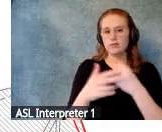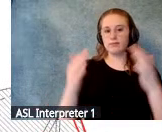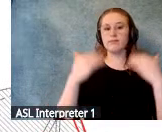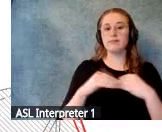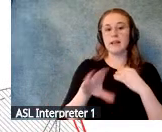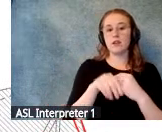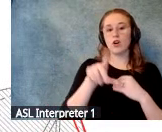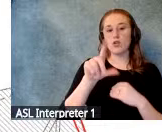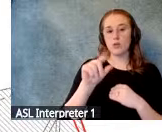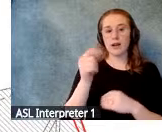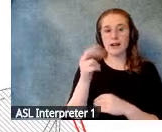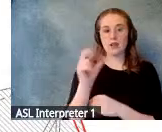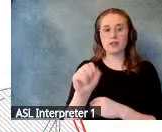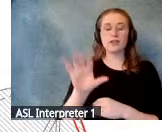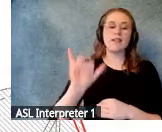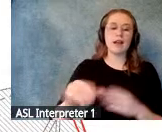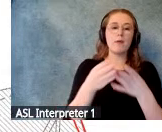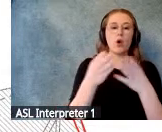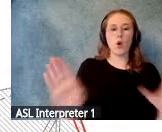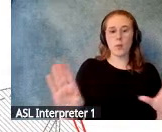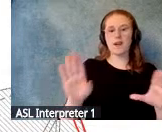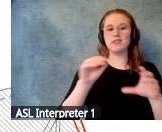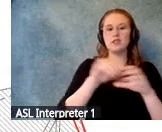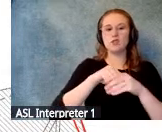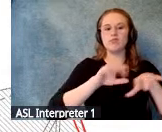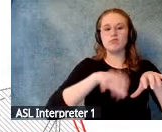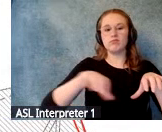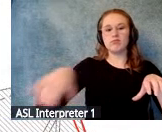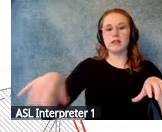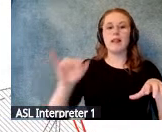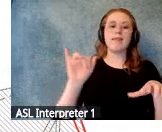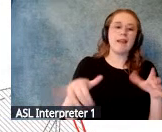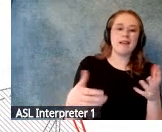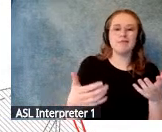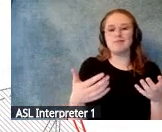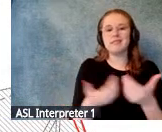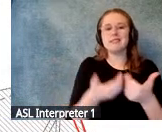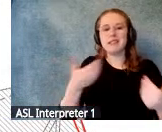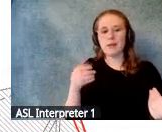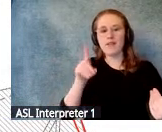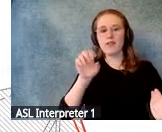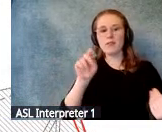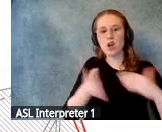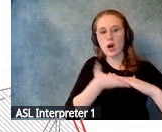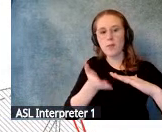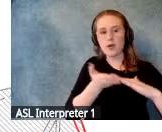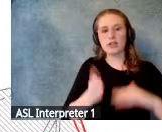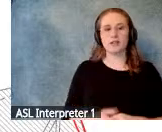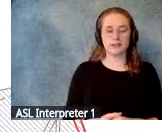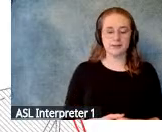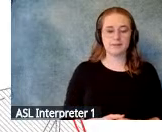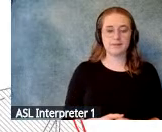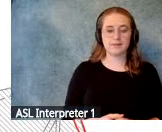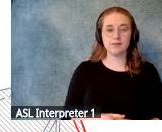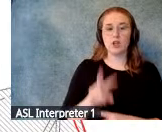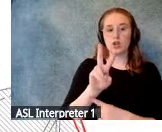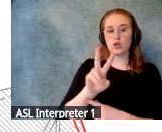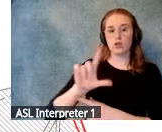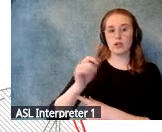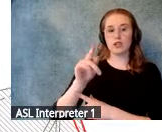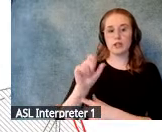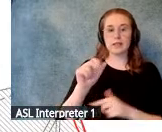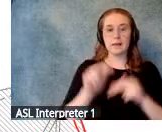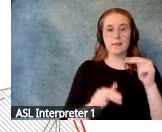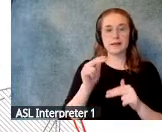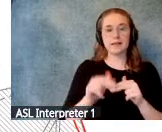utilized as industrial open space, which potentially could be utilized separately from the dock operations. 2 logistics buildings would